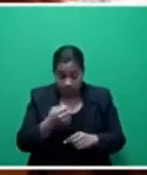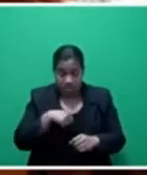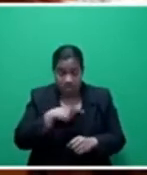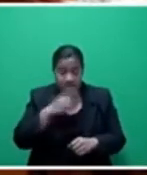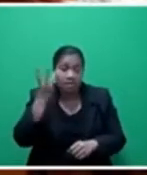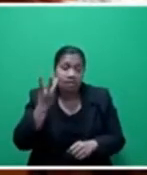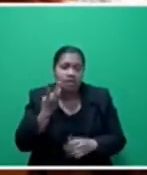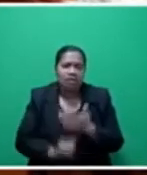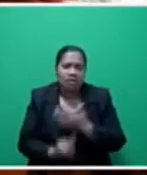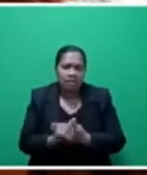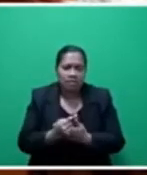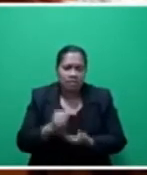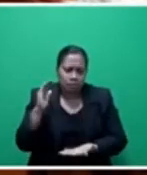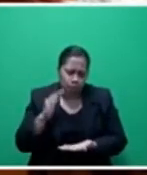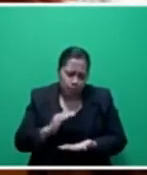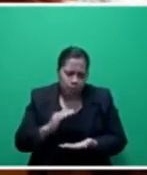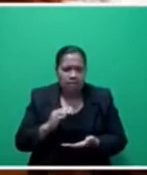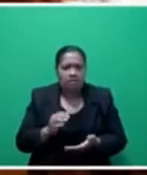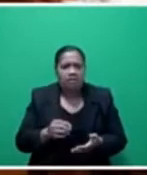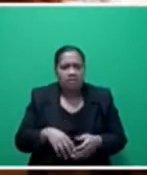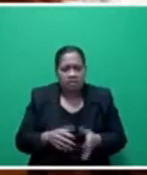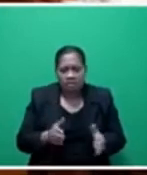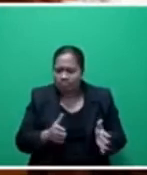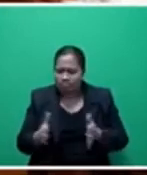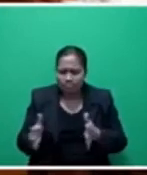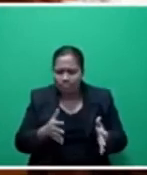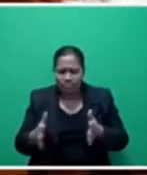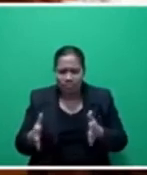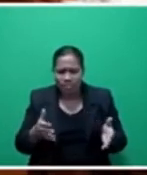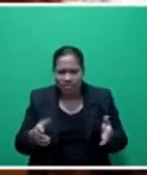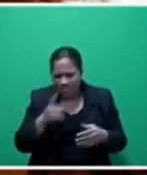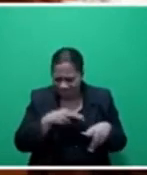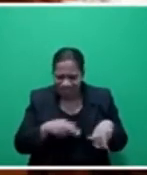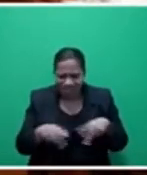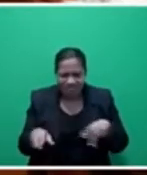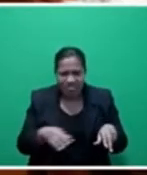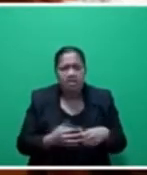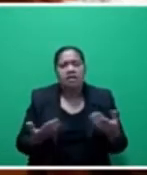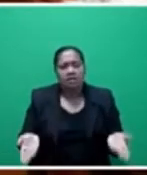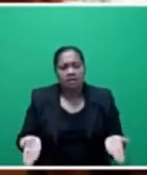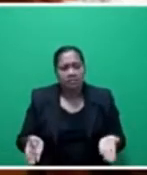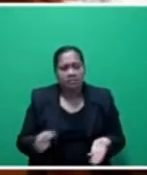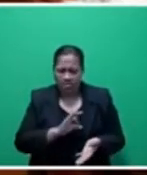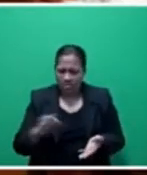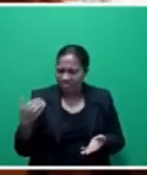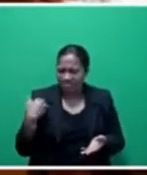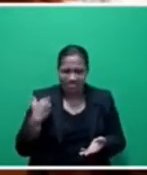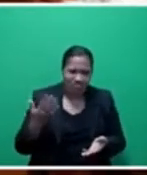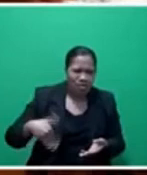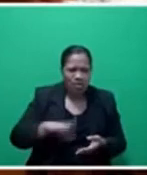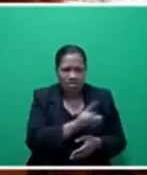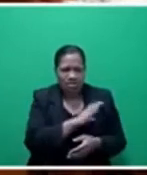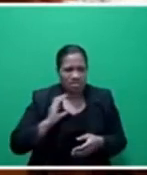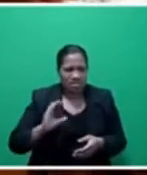was minimizing the movement of criminal elements, although it has not had an effect on all citizens, as